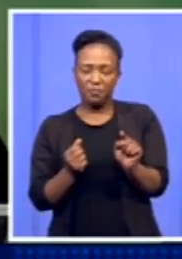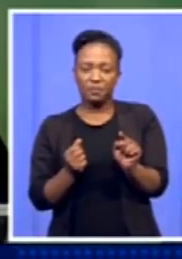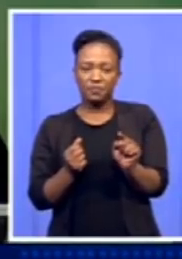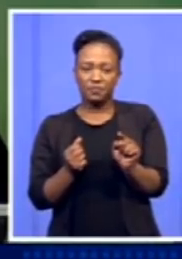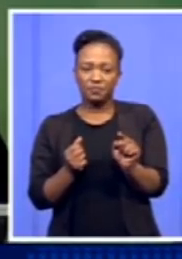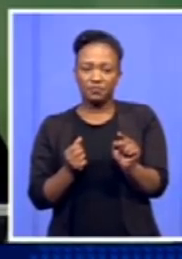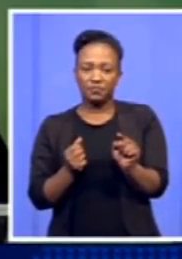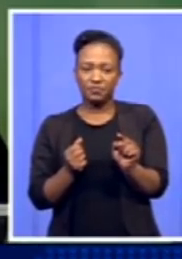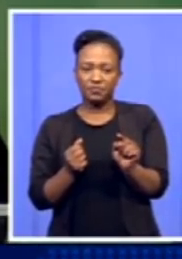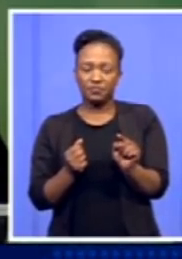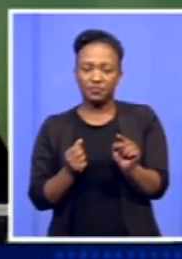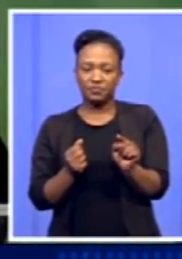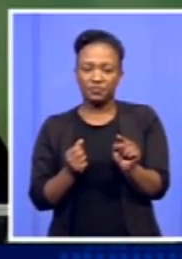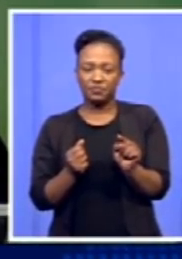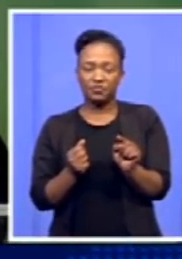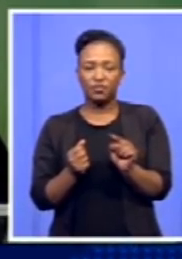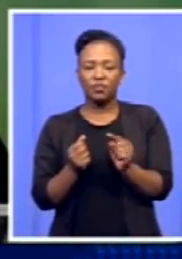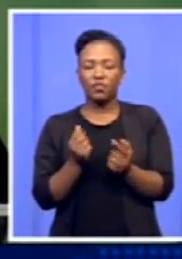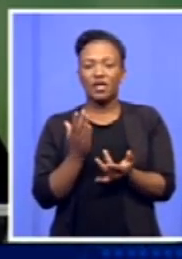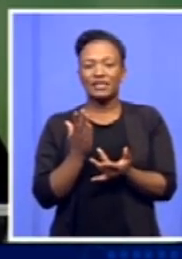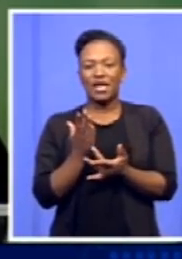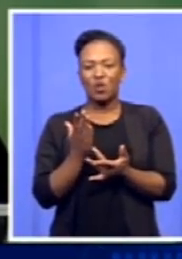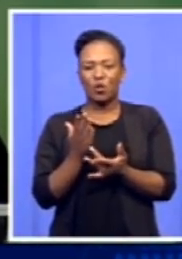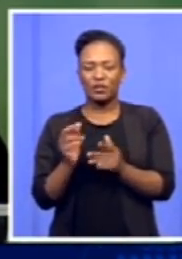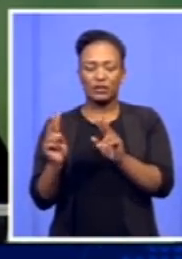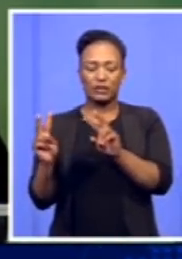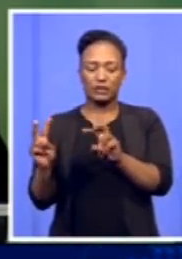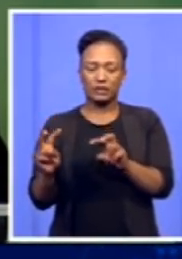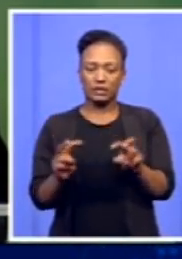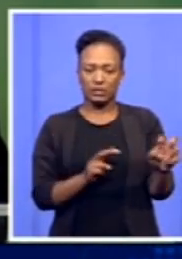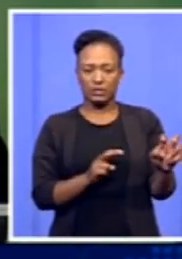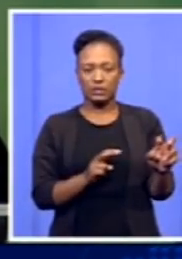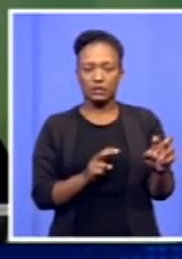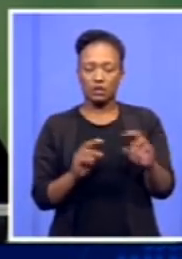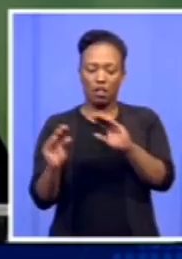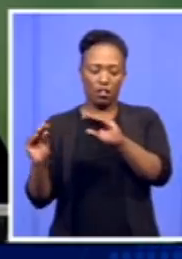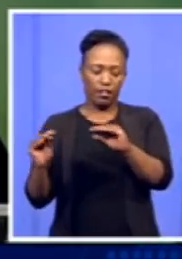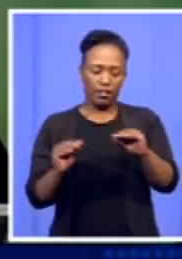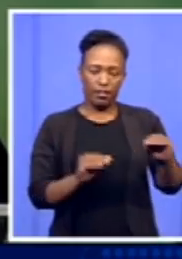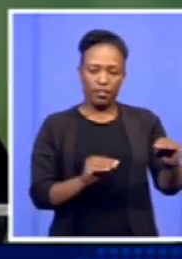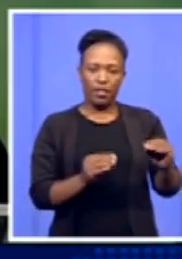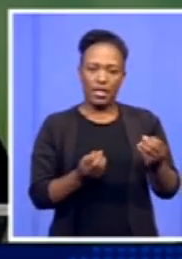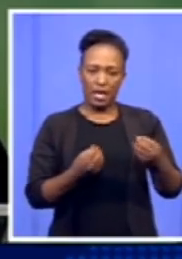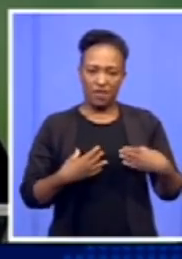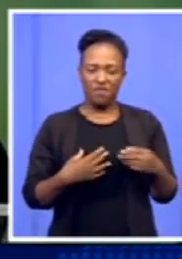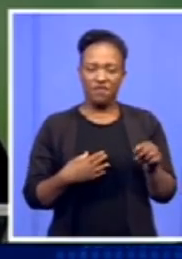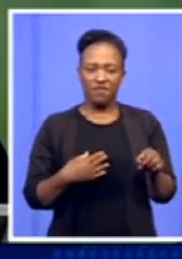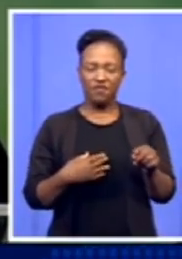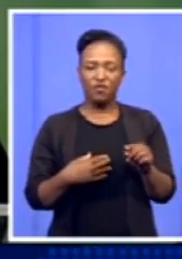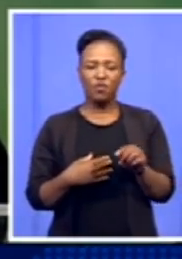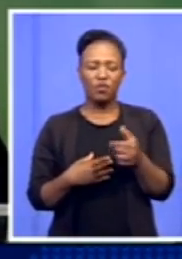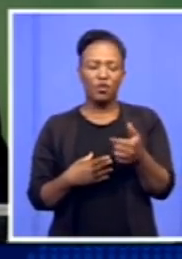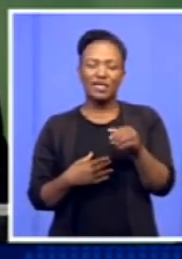technology transfer, because 60 years, 70 years after independence, African countries